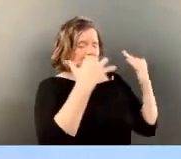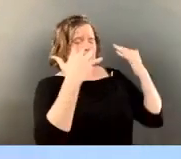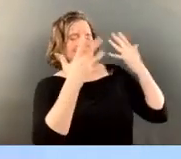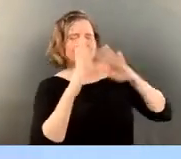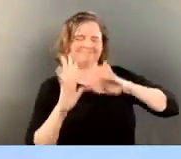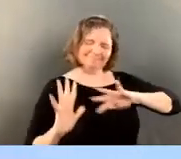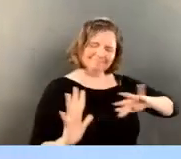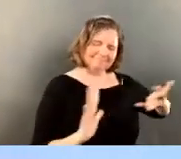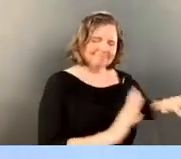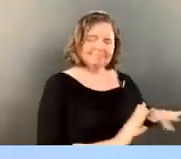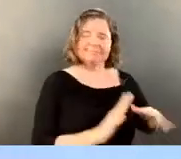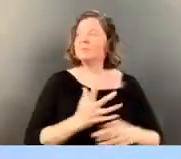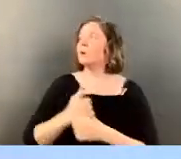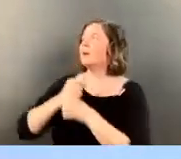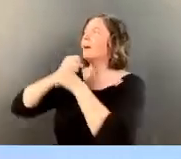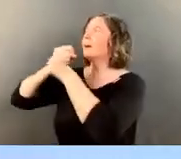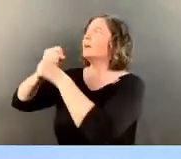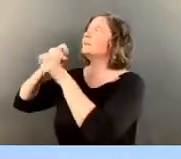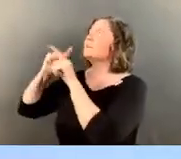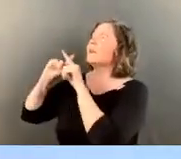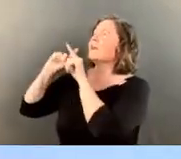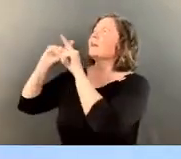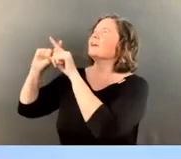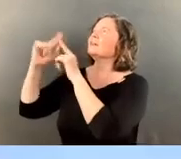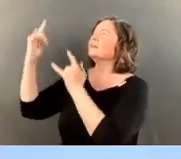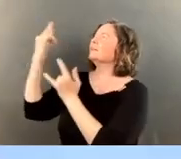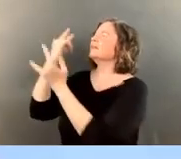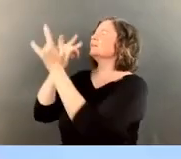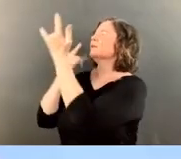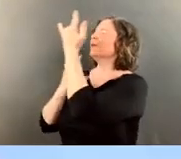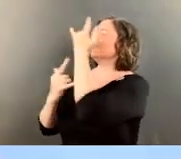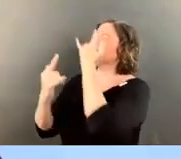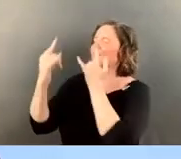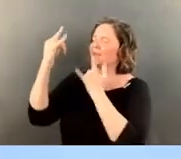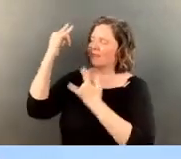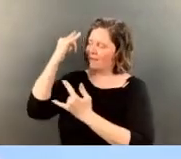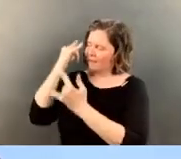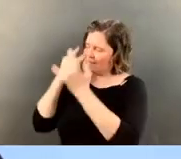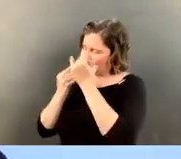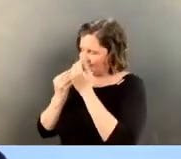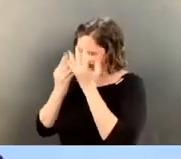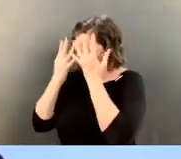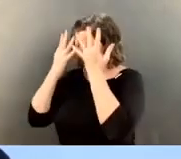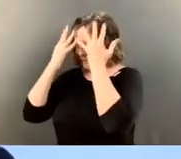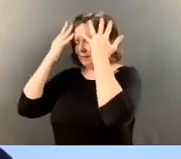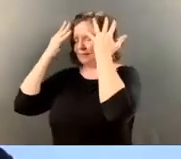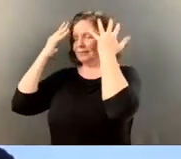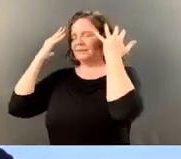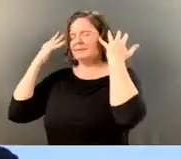doesn't stand a chance when I stand in your